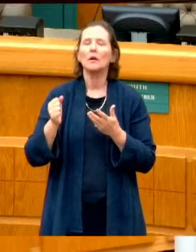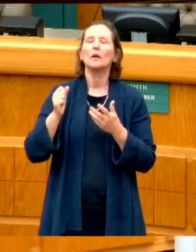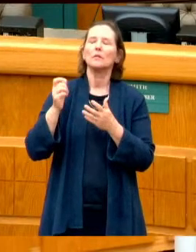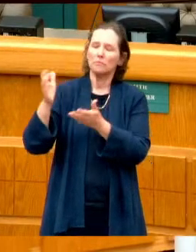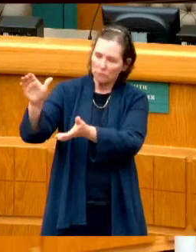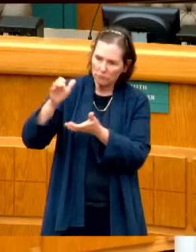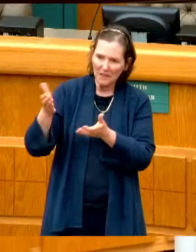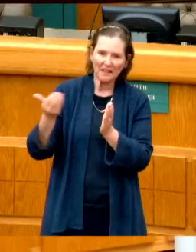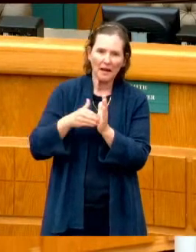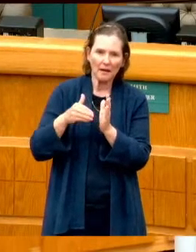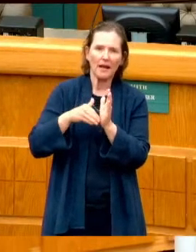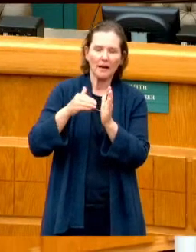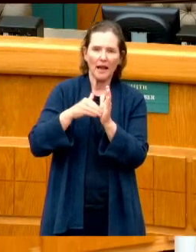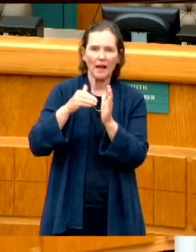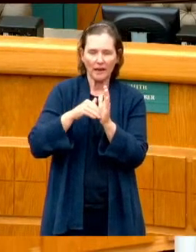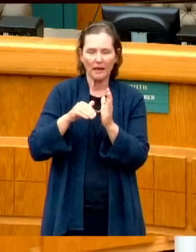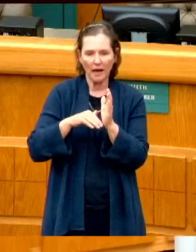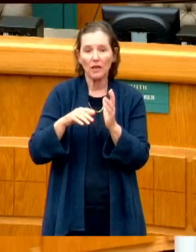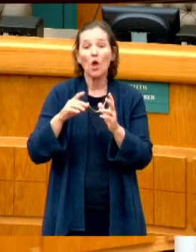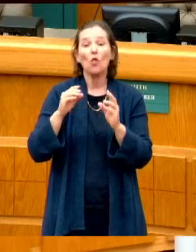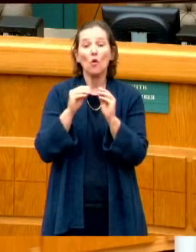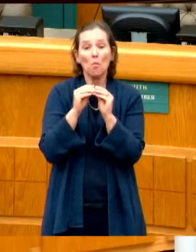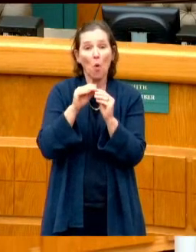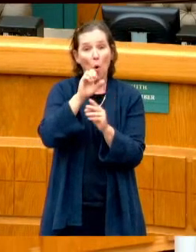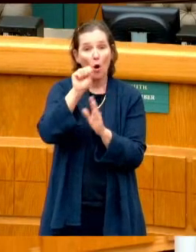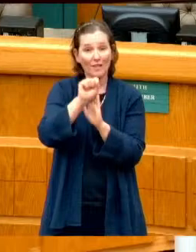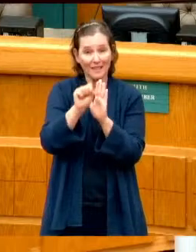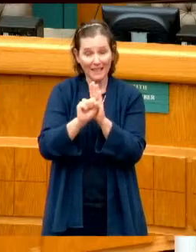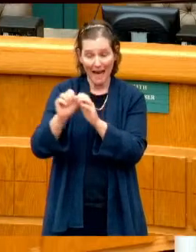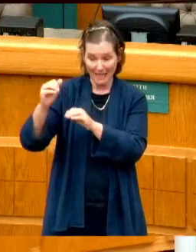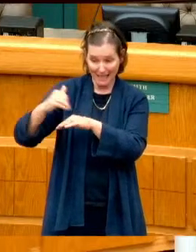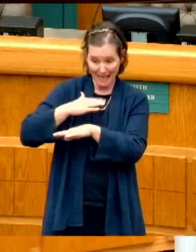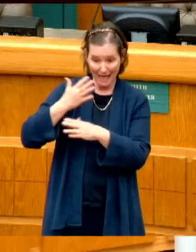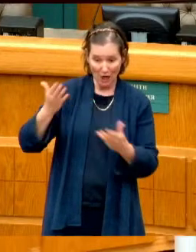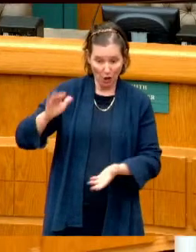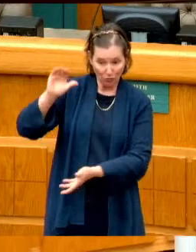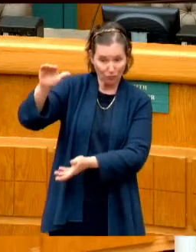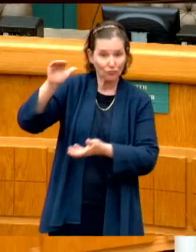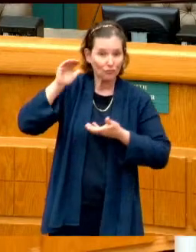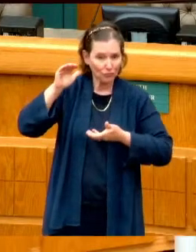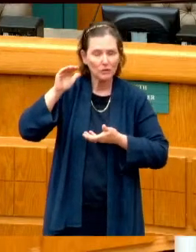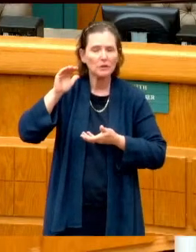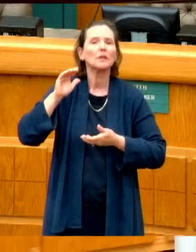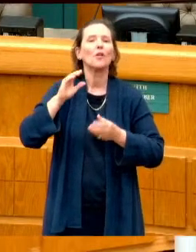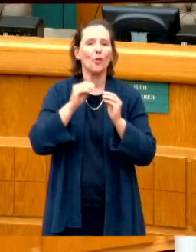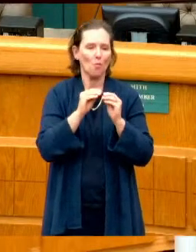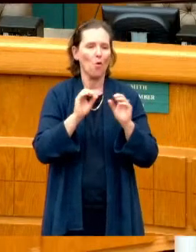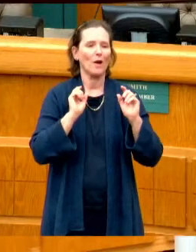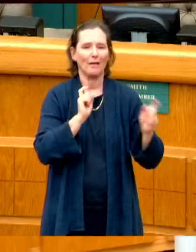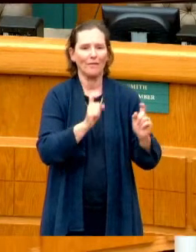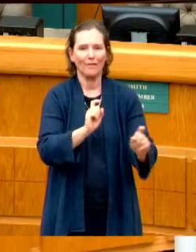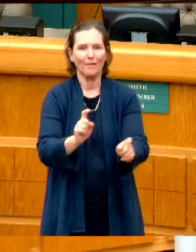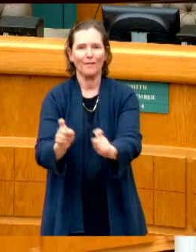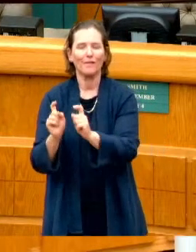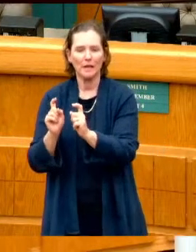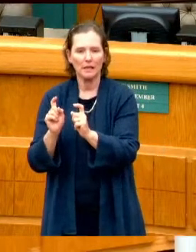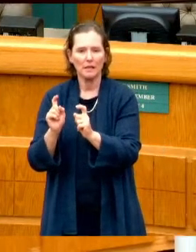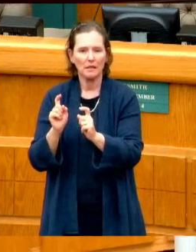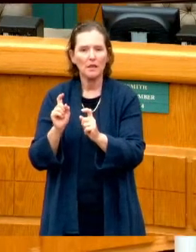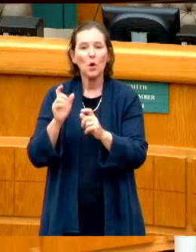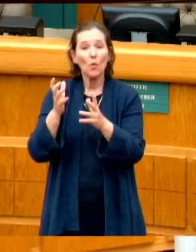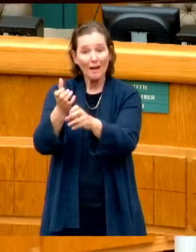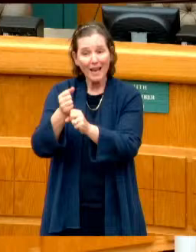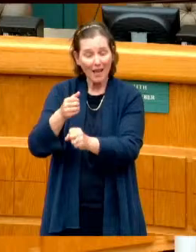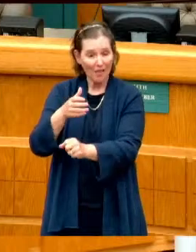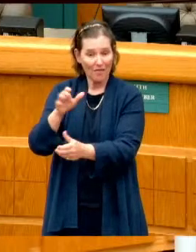are sent to us. In fact, we like to say we are down to the last drop. Vaccines do not sit on the shelf or